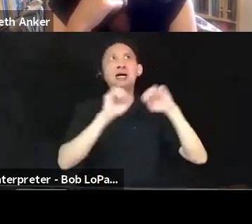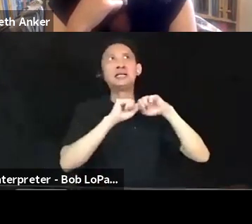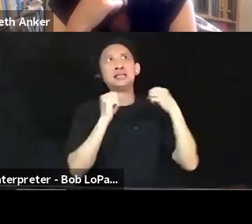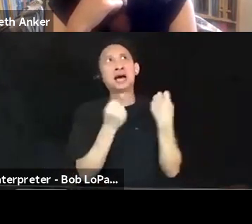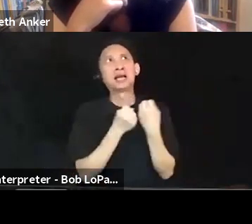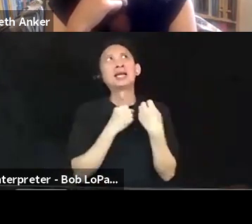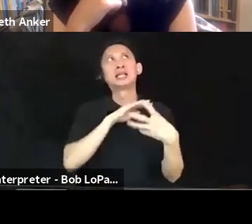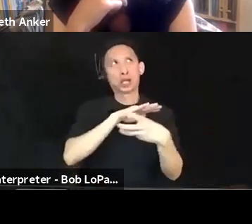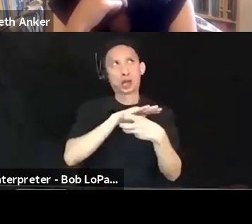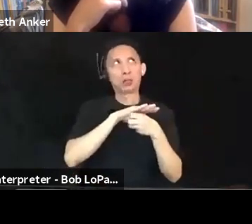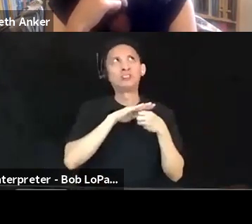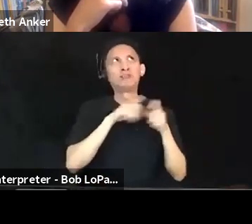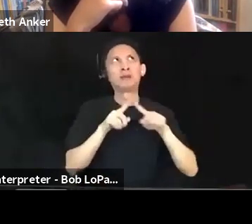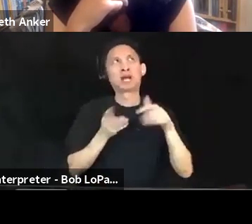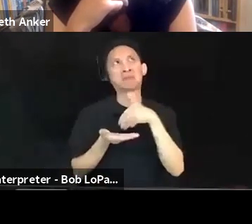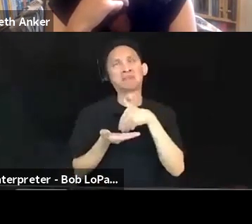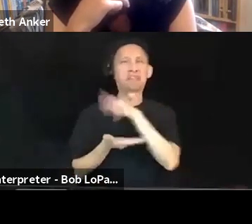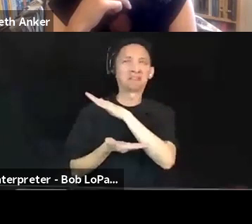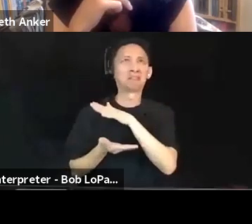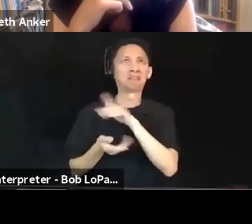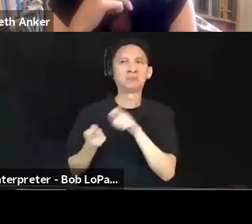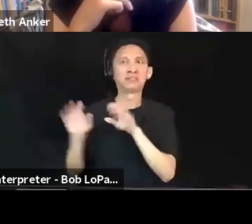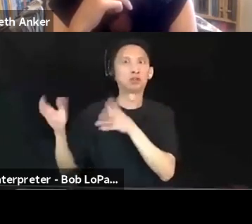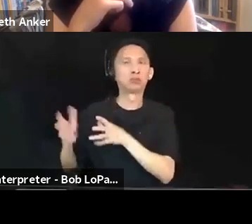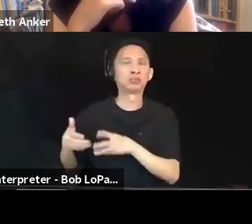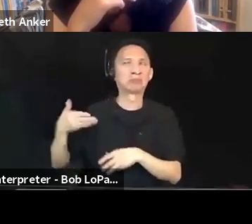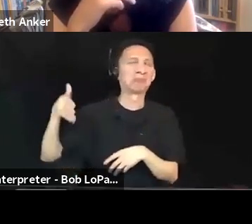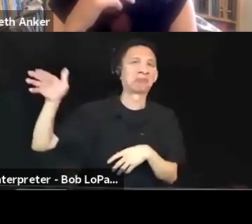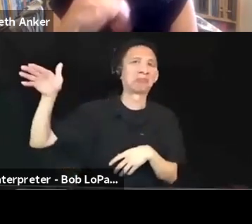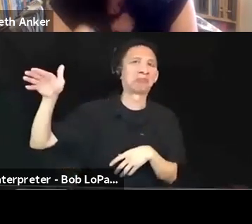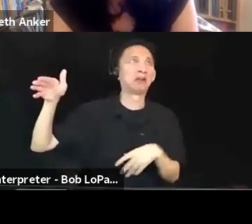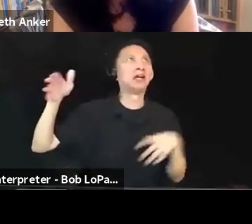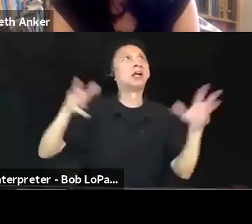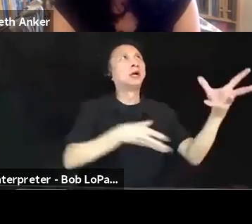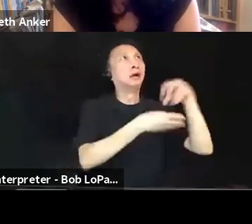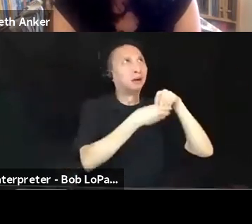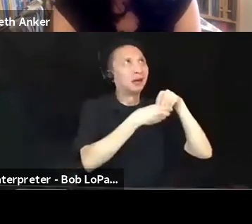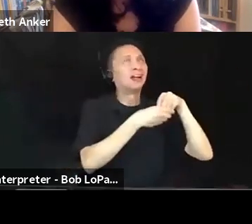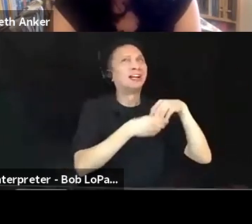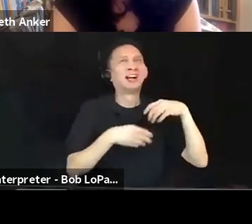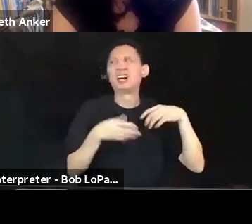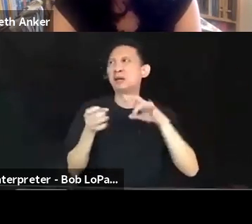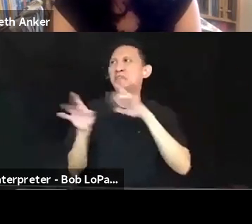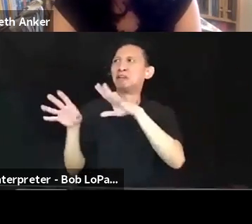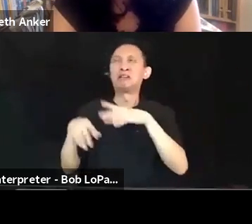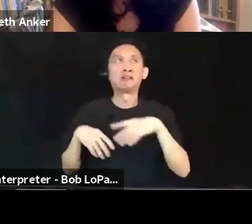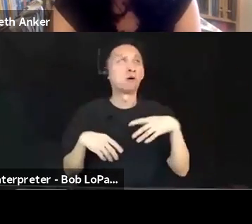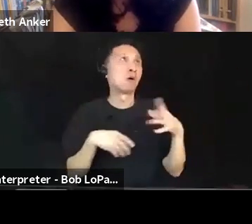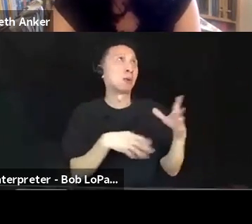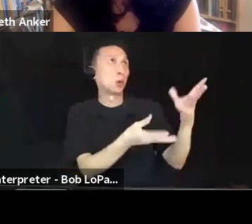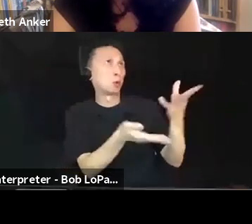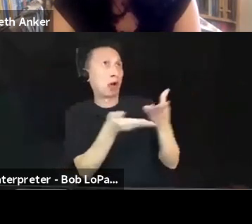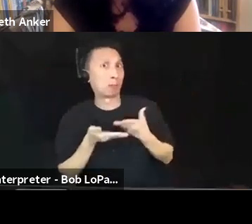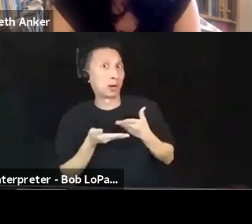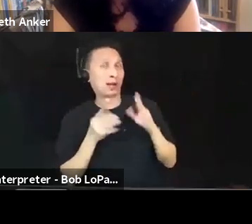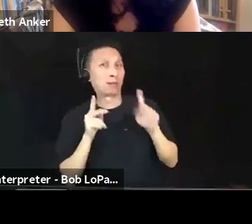inclusive but also, you know, exclusive as well. And you can incorporate people in order to banish them, you can incorporate people in order to punish them, and that kind